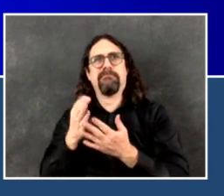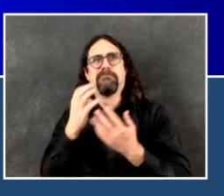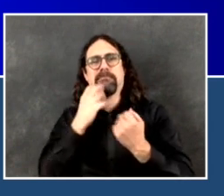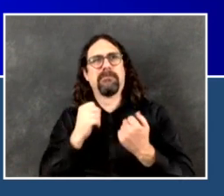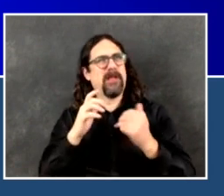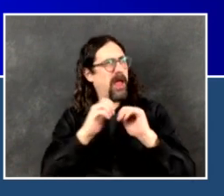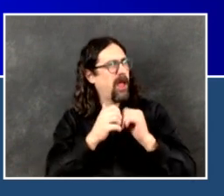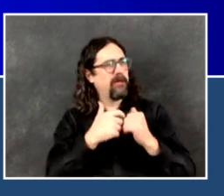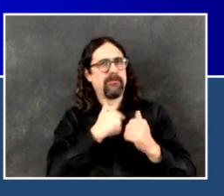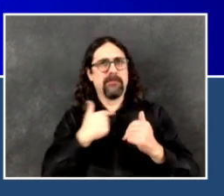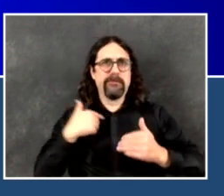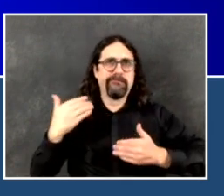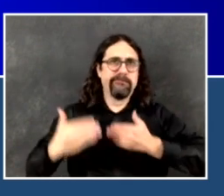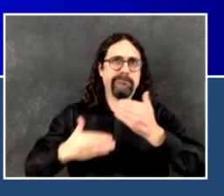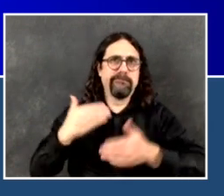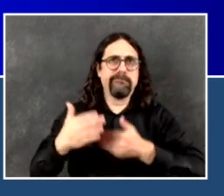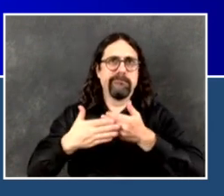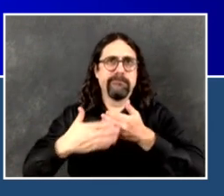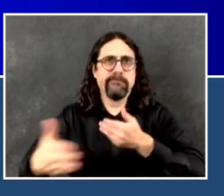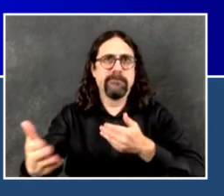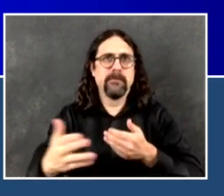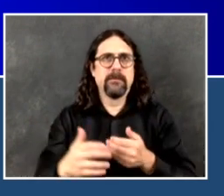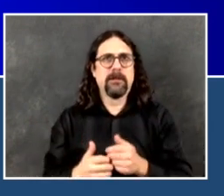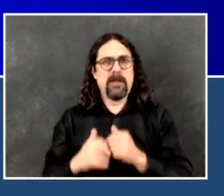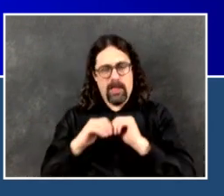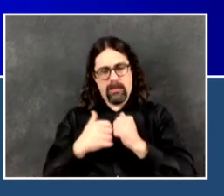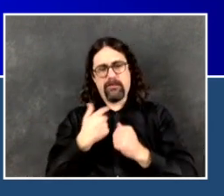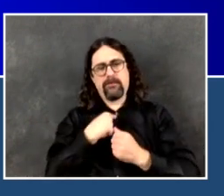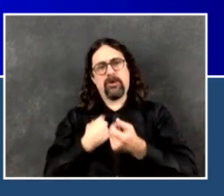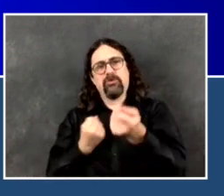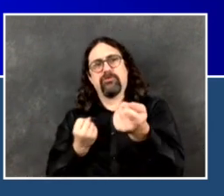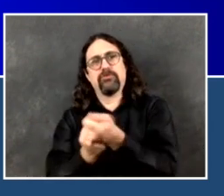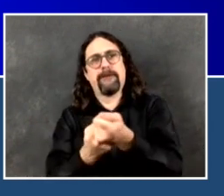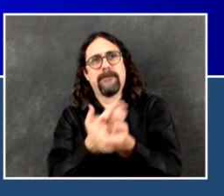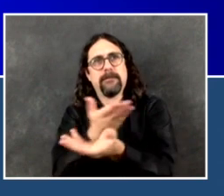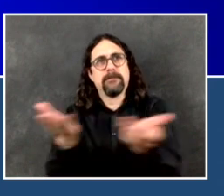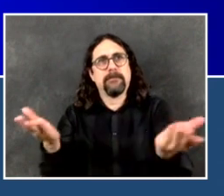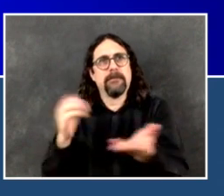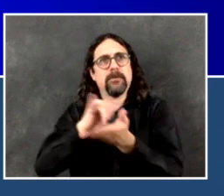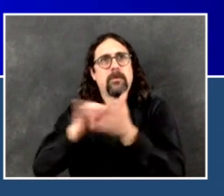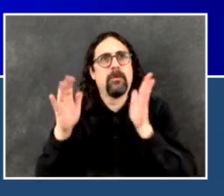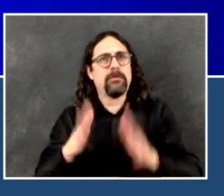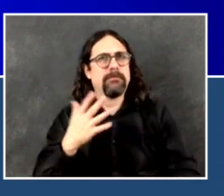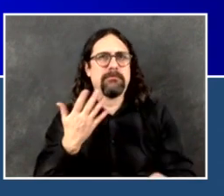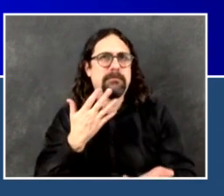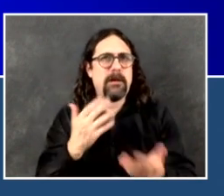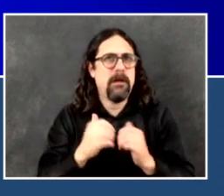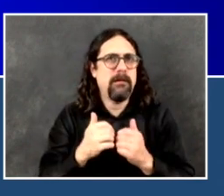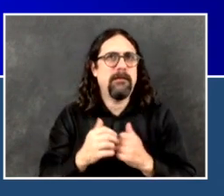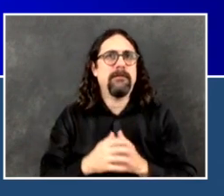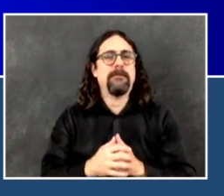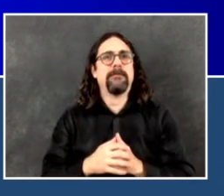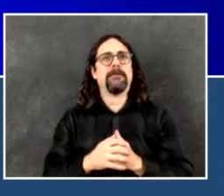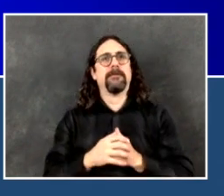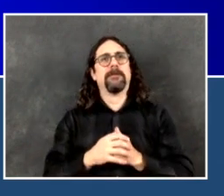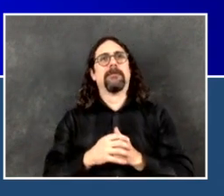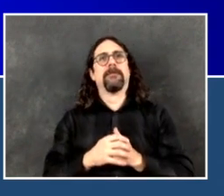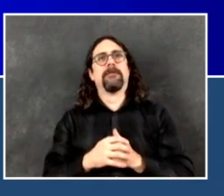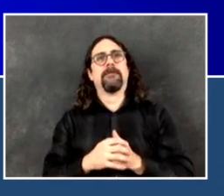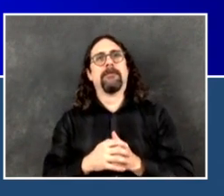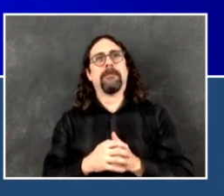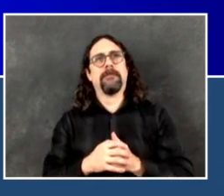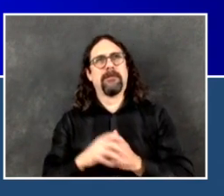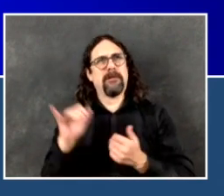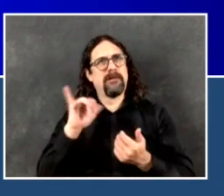will come back to the fore shortly of how we fight global warming and what the role of this city is in. I'm going to expect this group to work on all these things